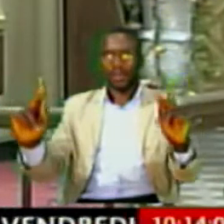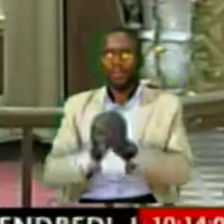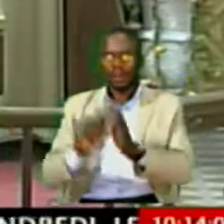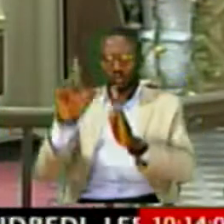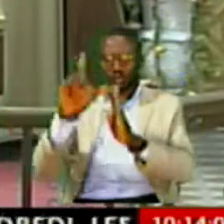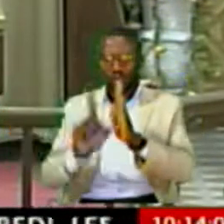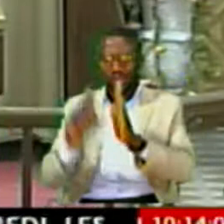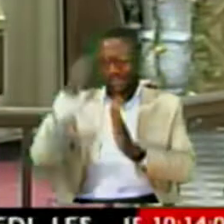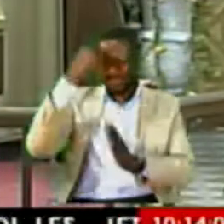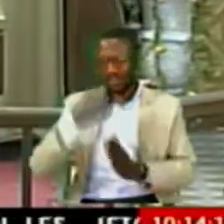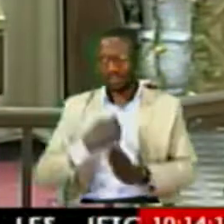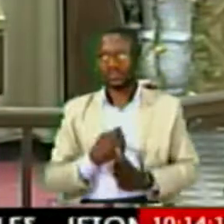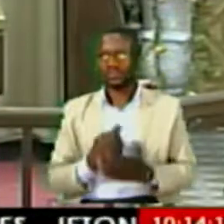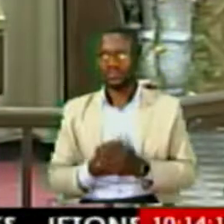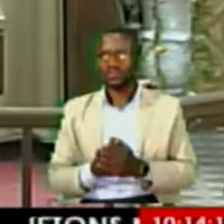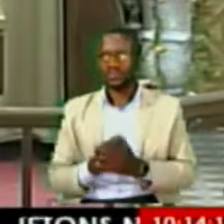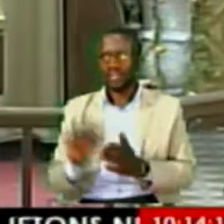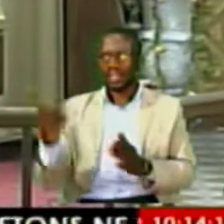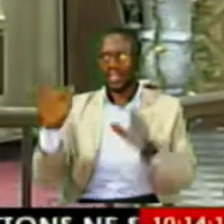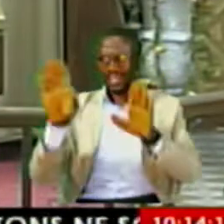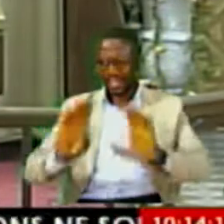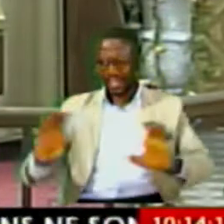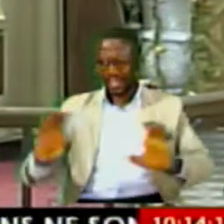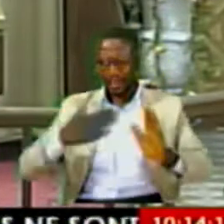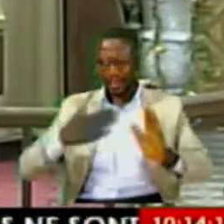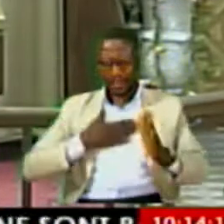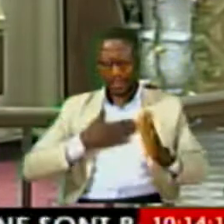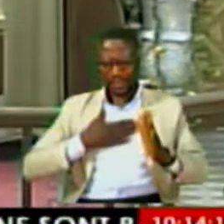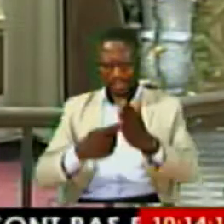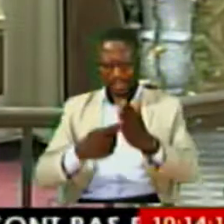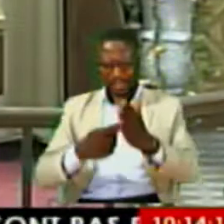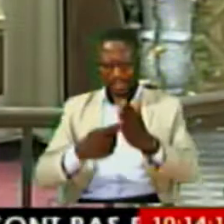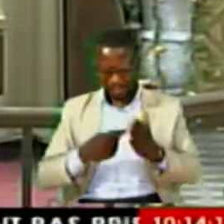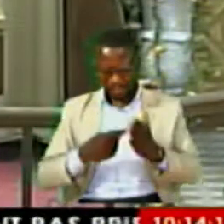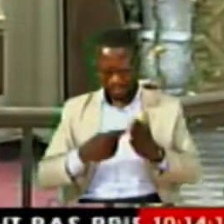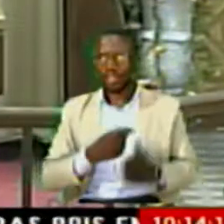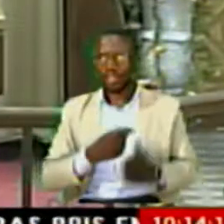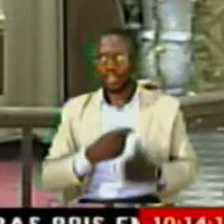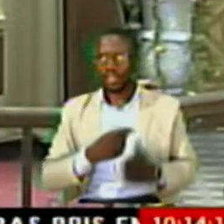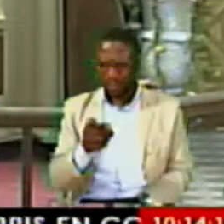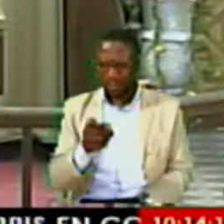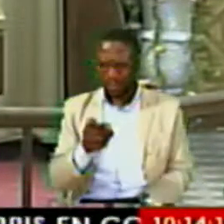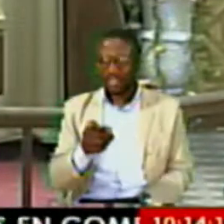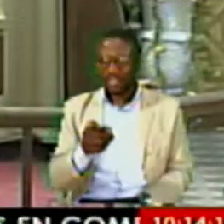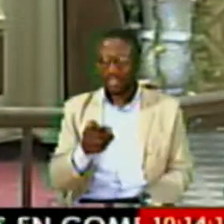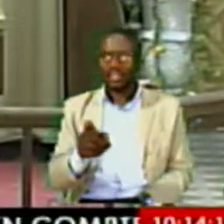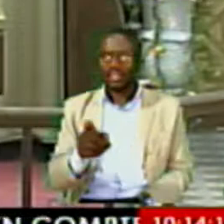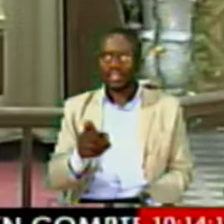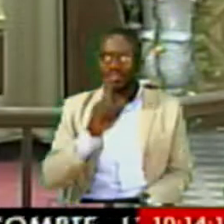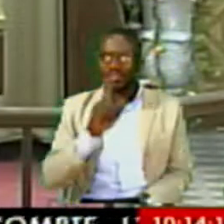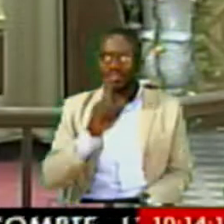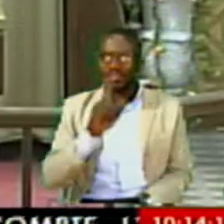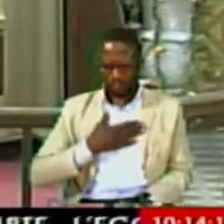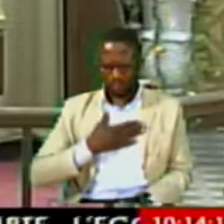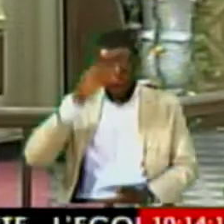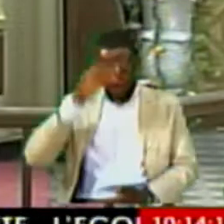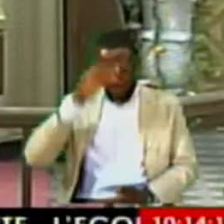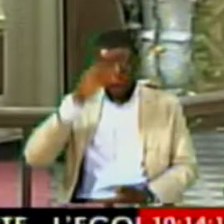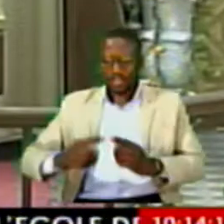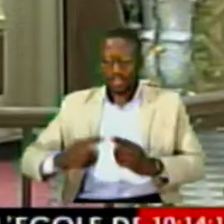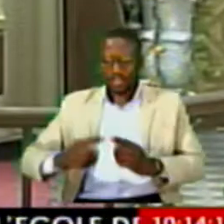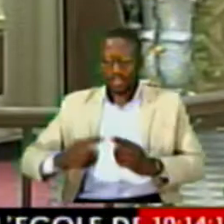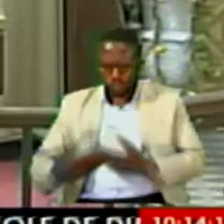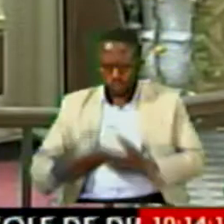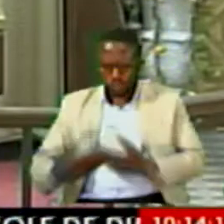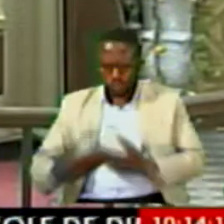I will declare the L'Éternel decree. M'a dit, the Lord has said to fils, me, you are my son. Aujourd'hui, je t'ai